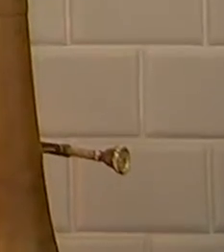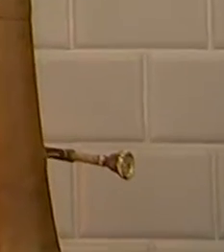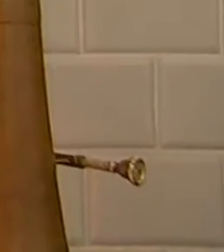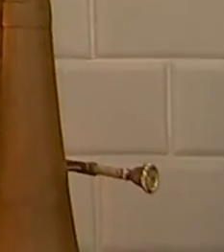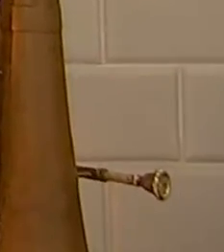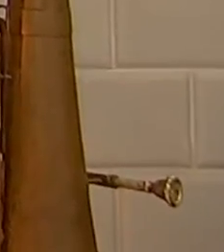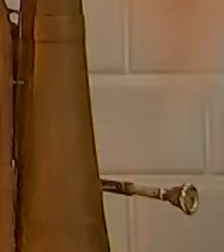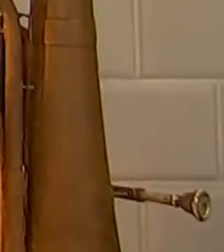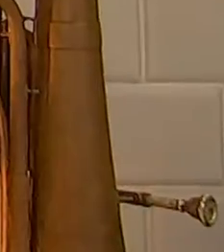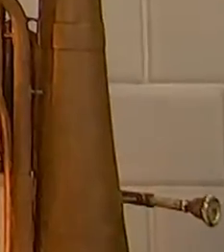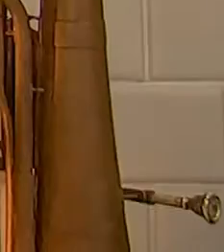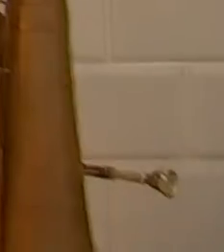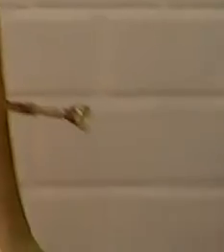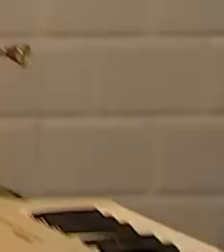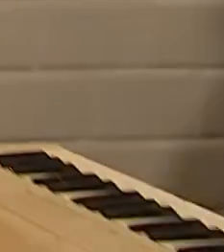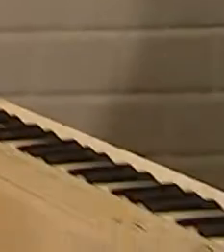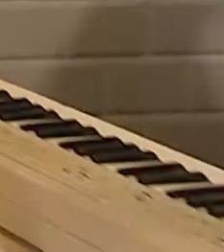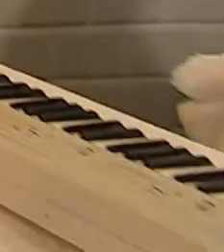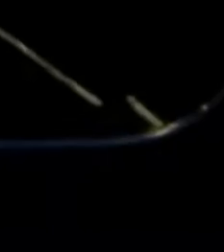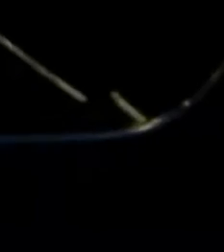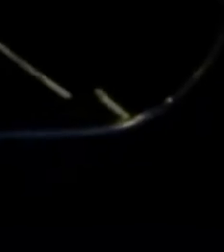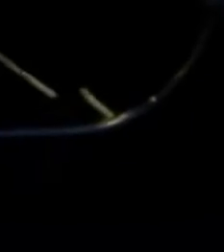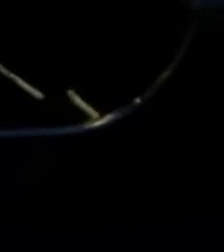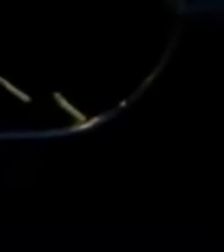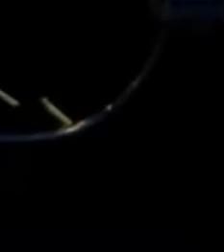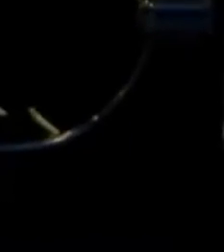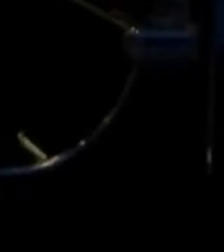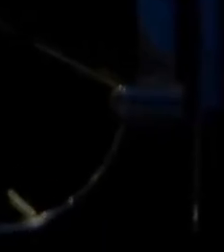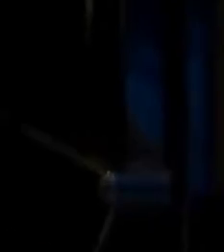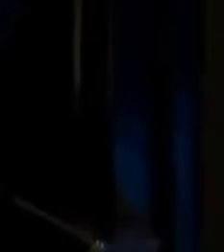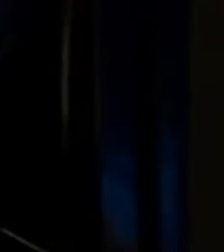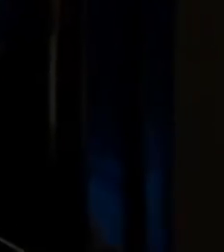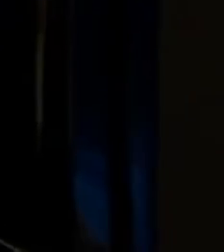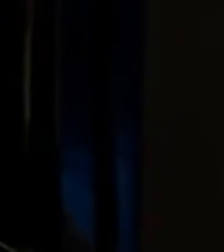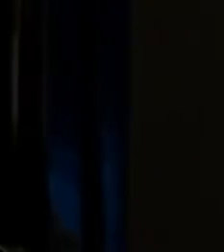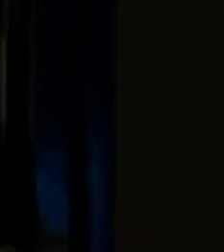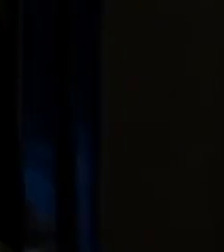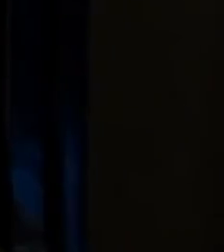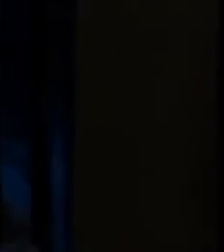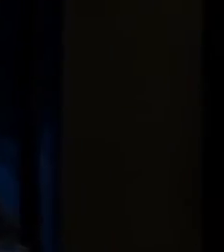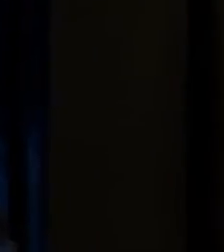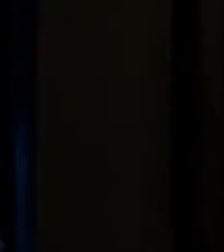once. I'm not bulletproof, I'm not bulletproof.